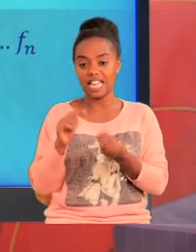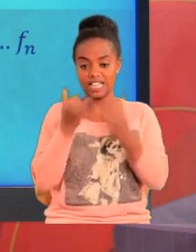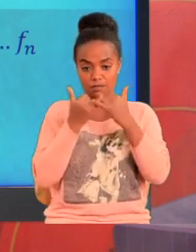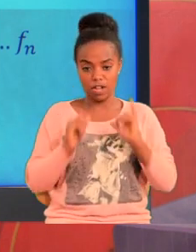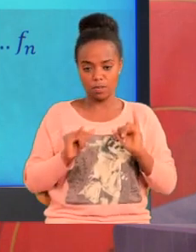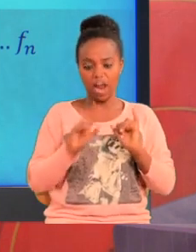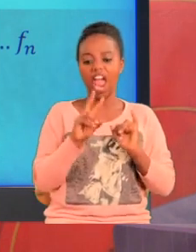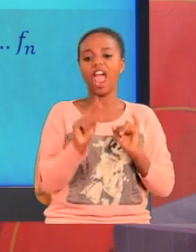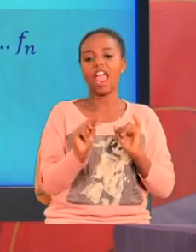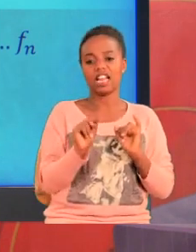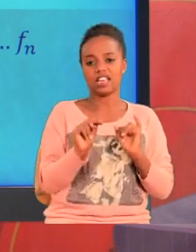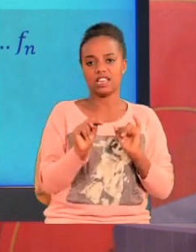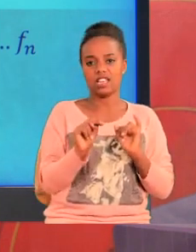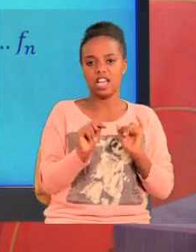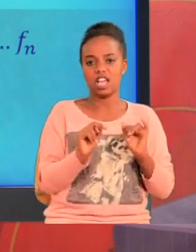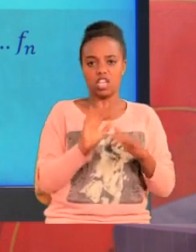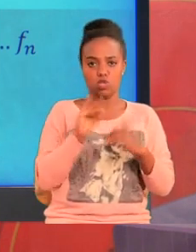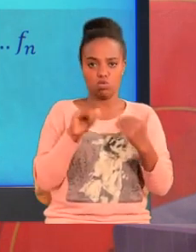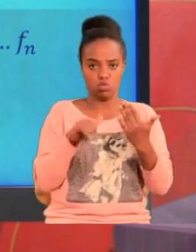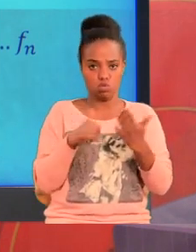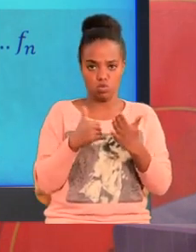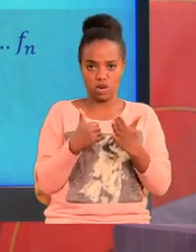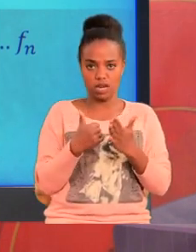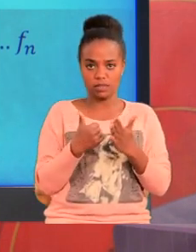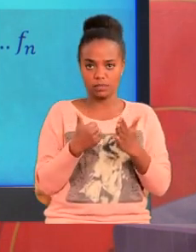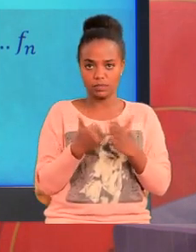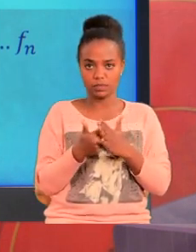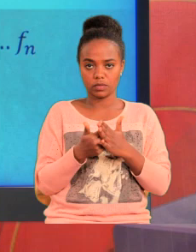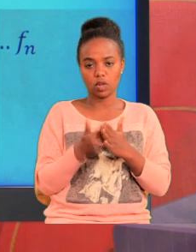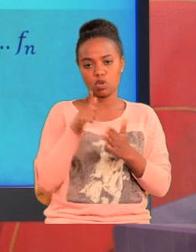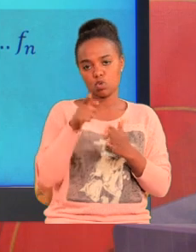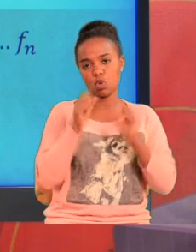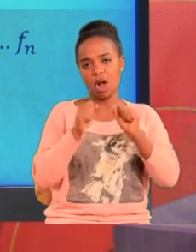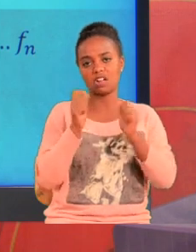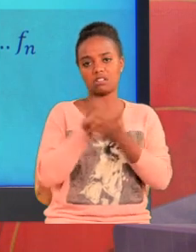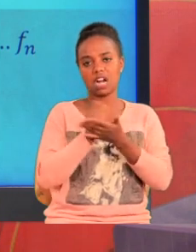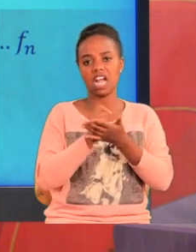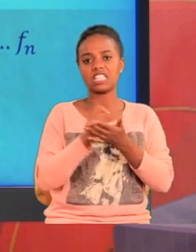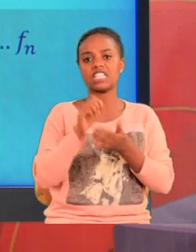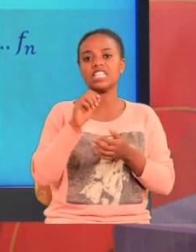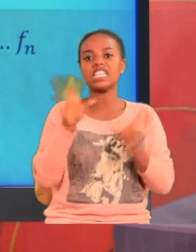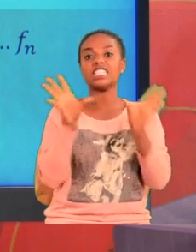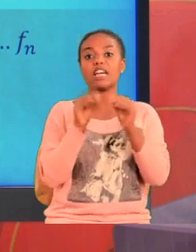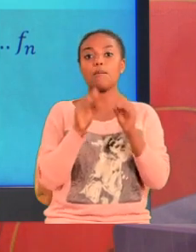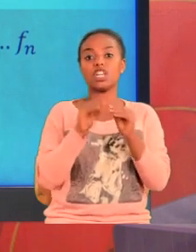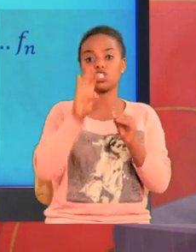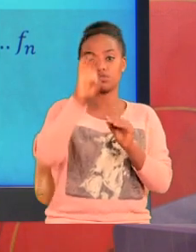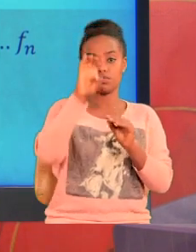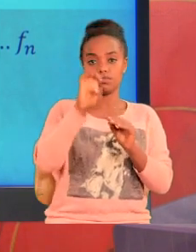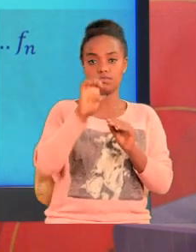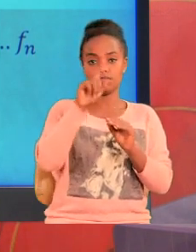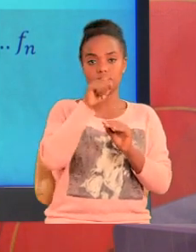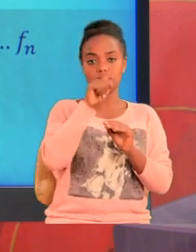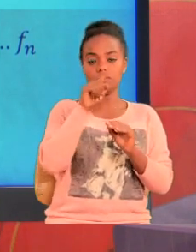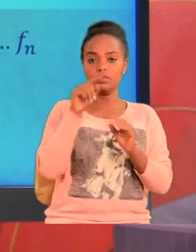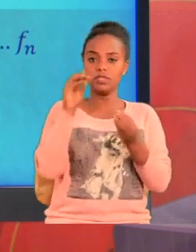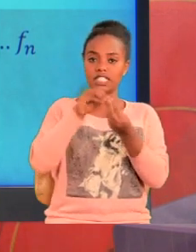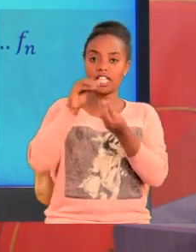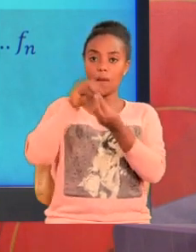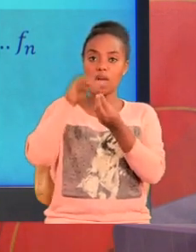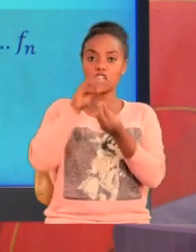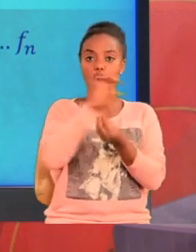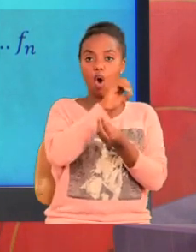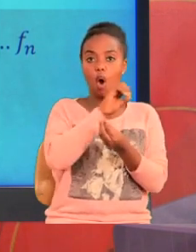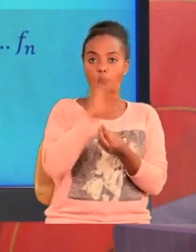the total number of data is this n, or you can write this using summation notation in this form: the summation